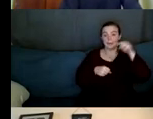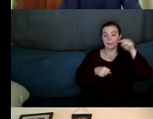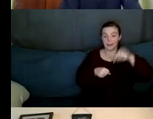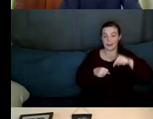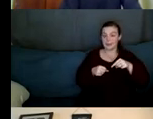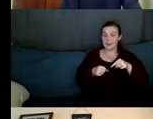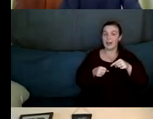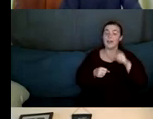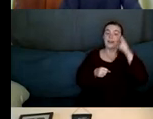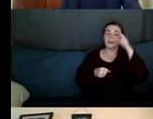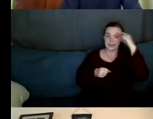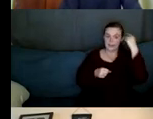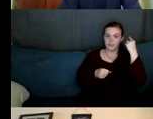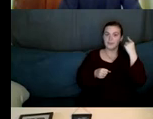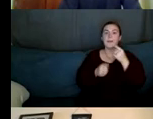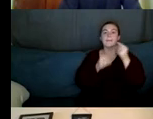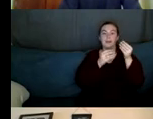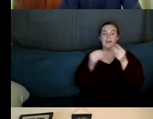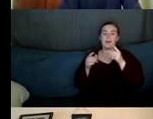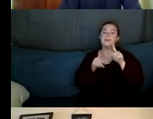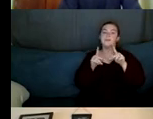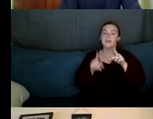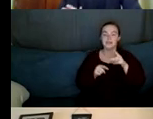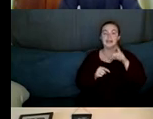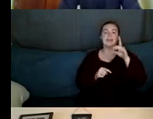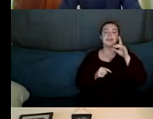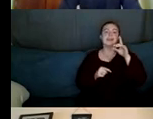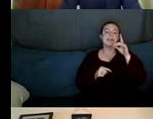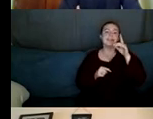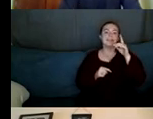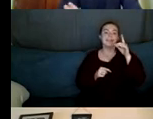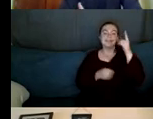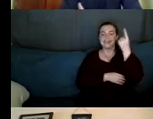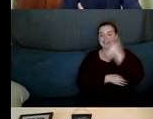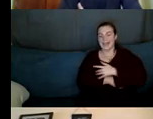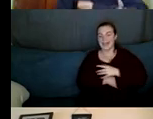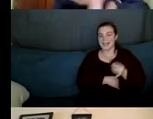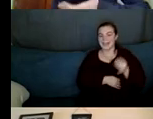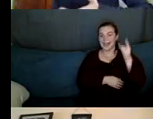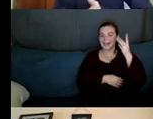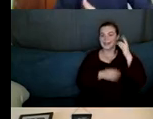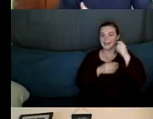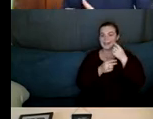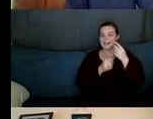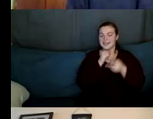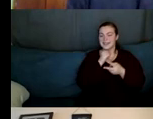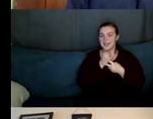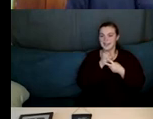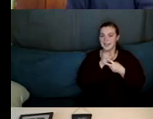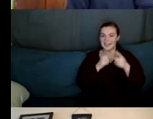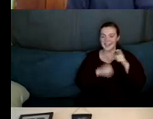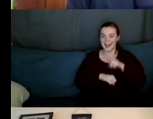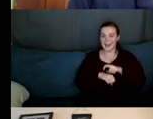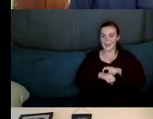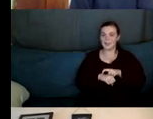places were on daylight savings time. So this is not currently accurate. That's okay. You get the point. I didn't